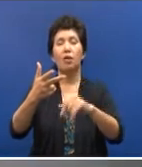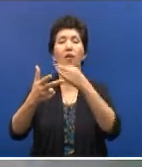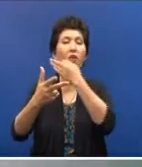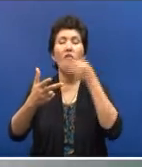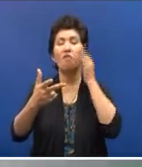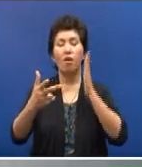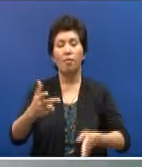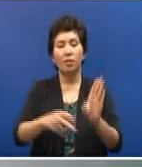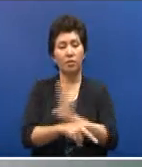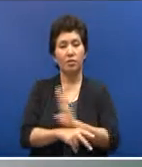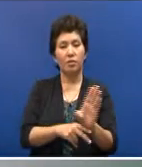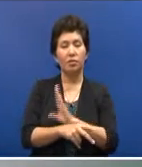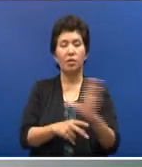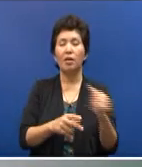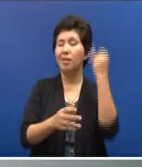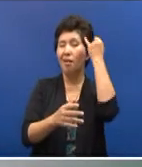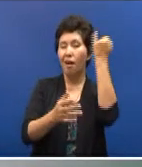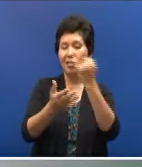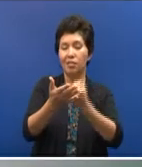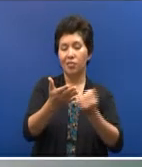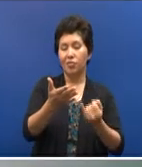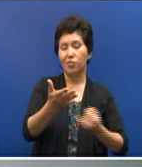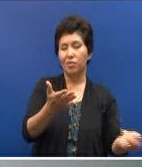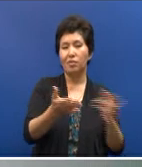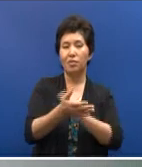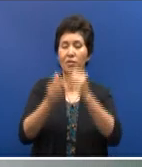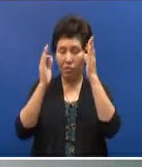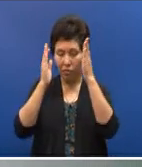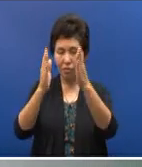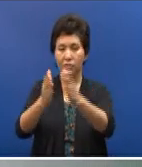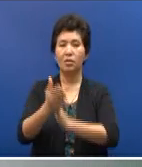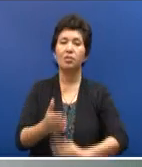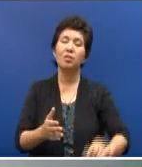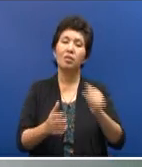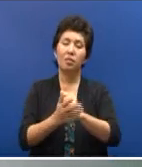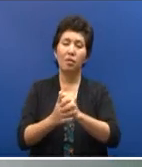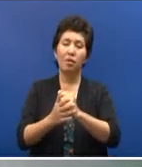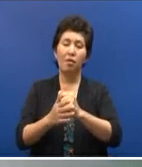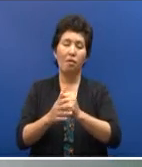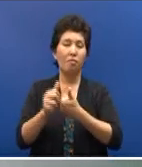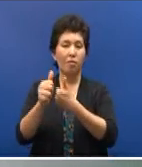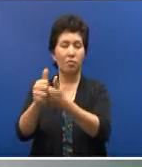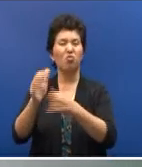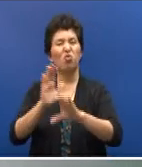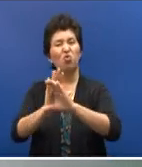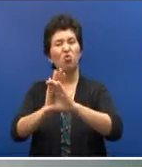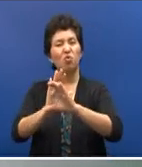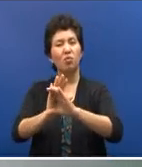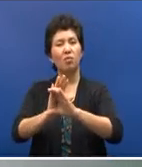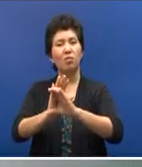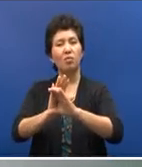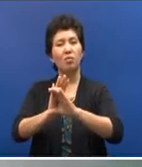farmers, traders, and also the artisans. They are concentrated in the following sectors. For example,